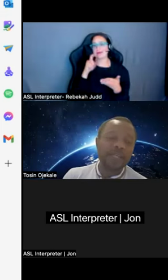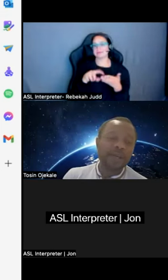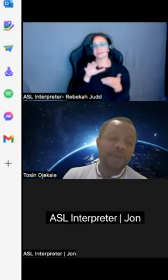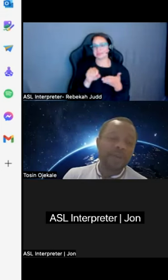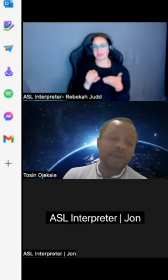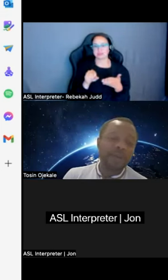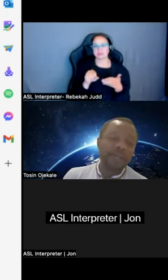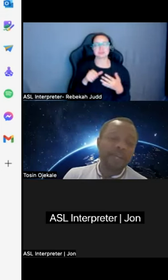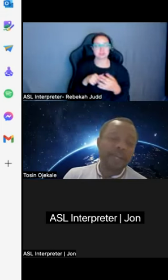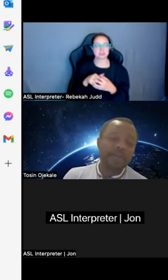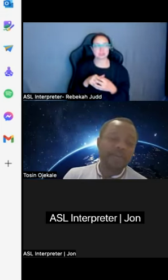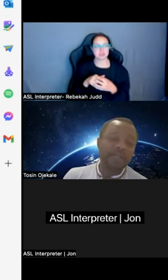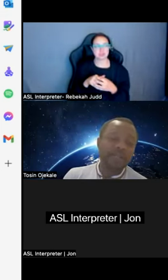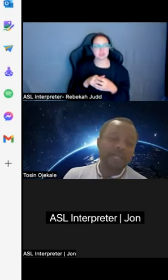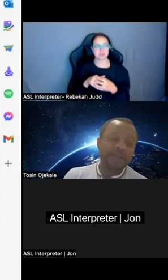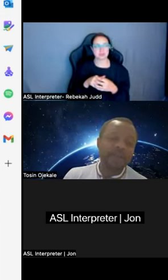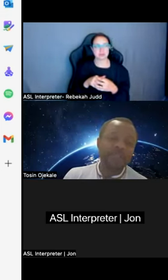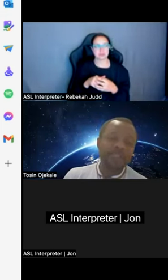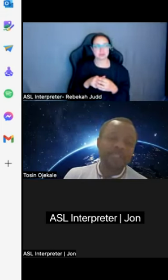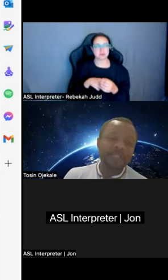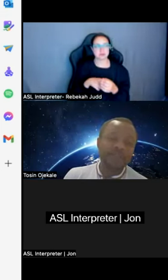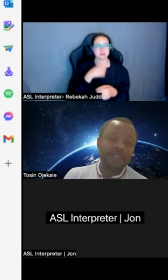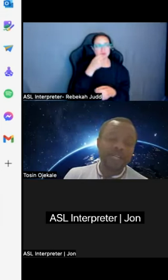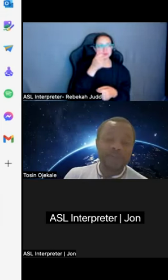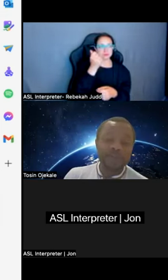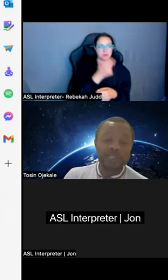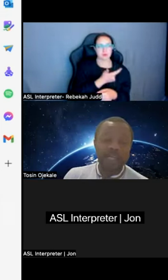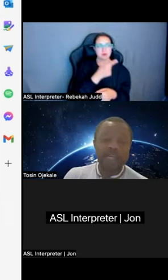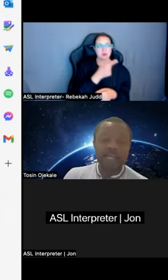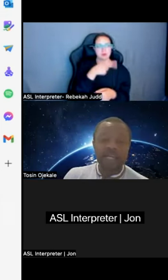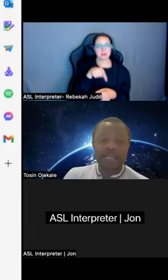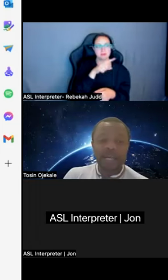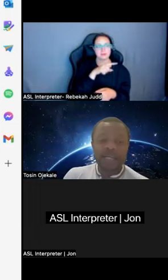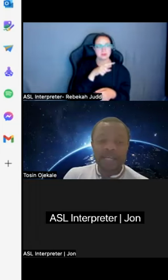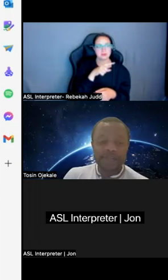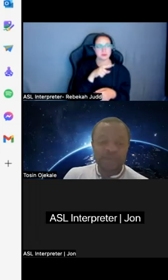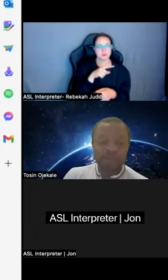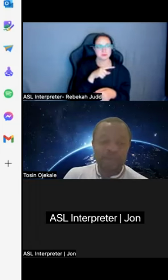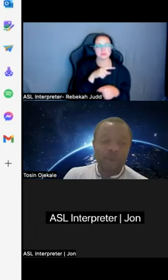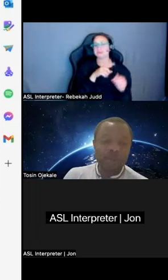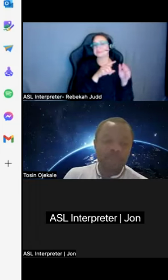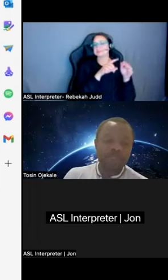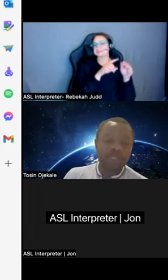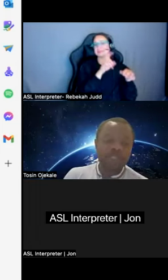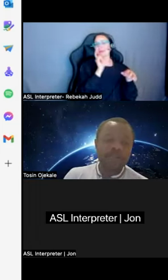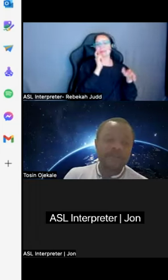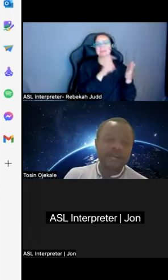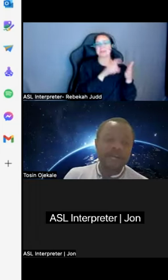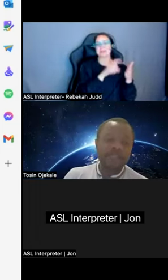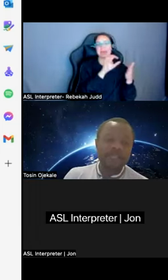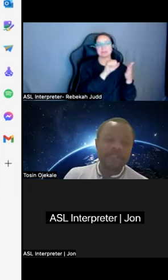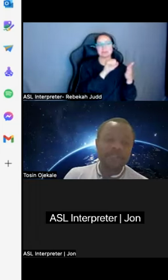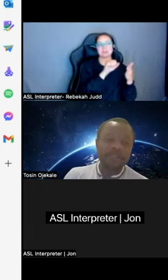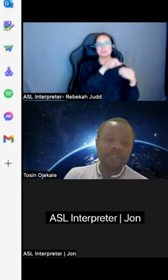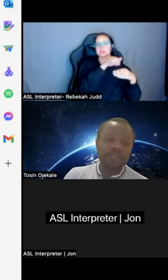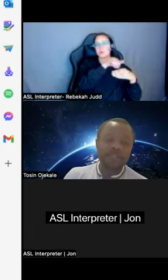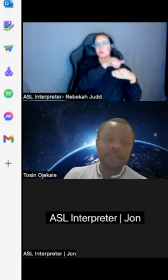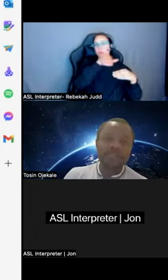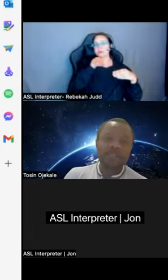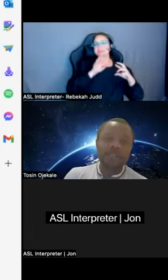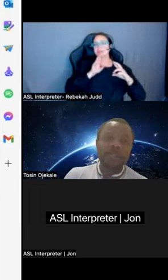these periphery here, especially for the detectors here, there are sensors report to this fire detection